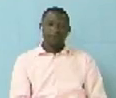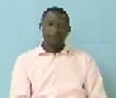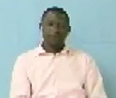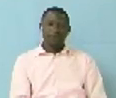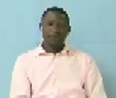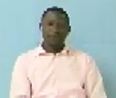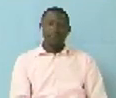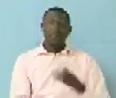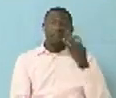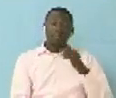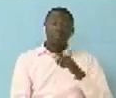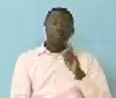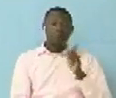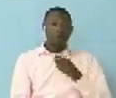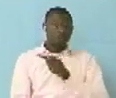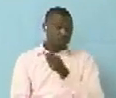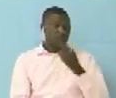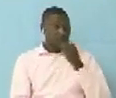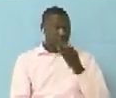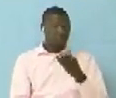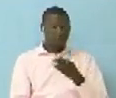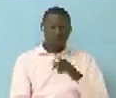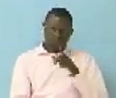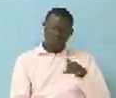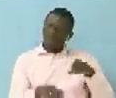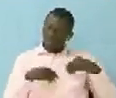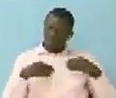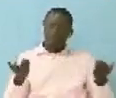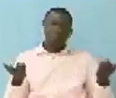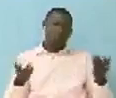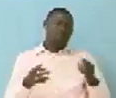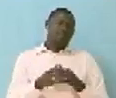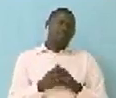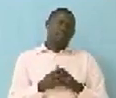If that was what they said, you can take it from them.